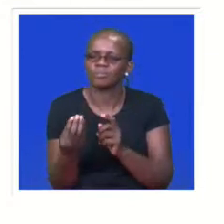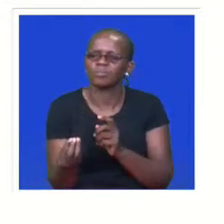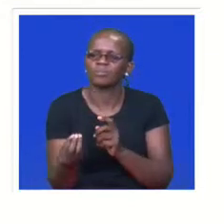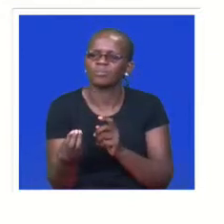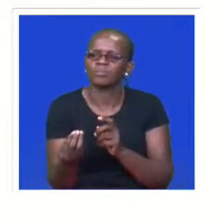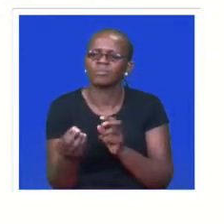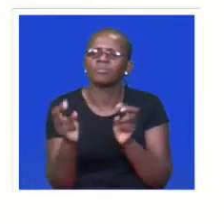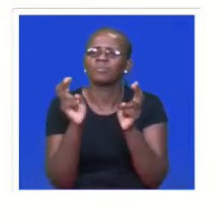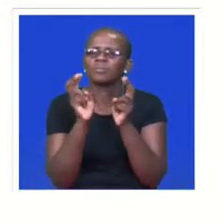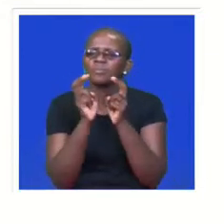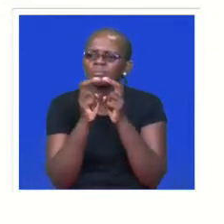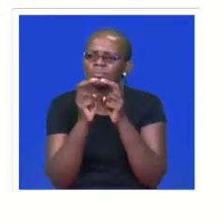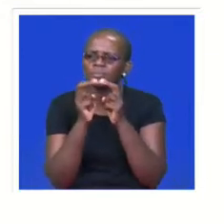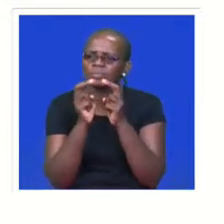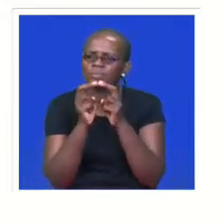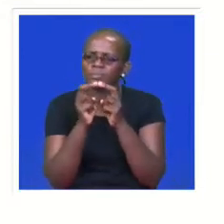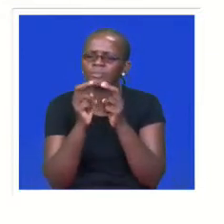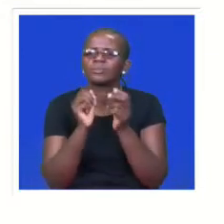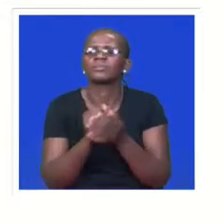Mouse.